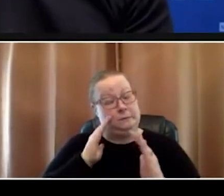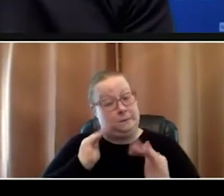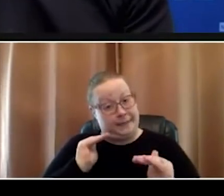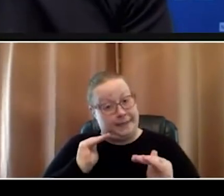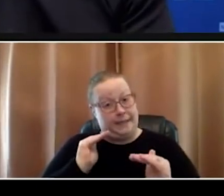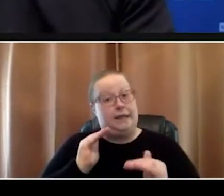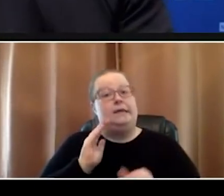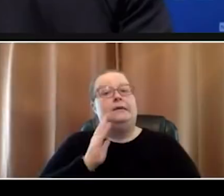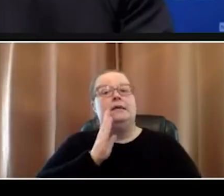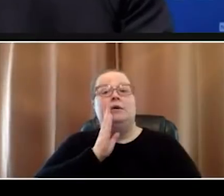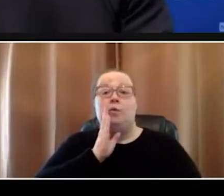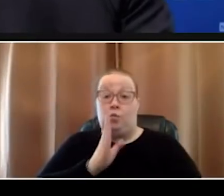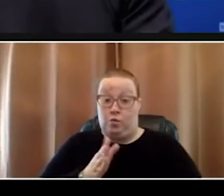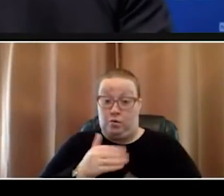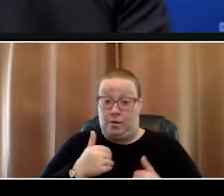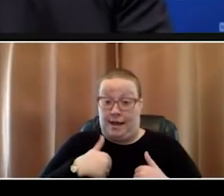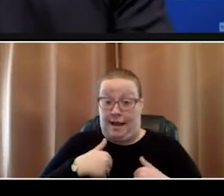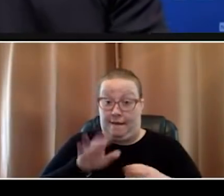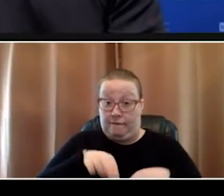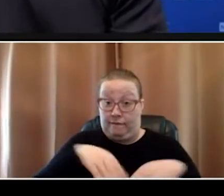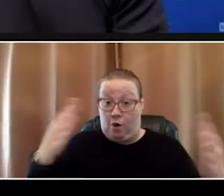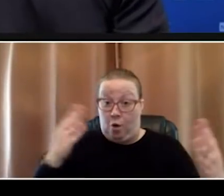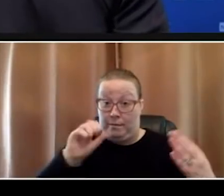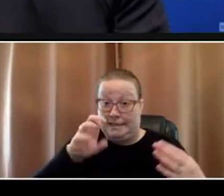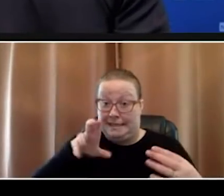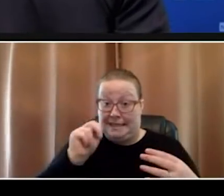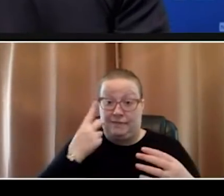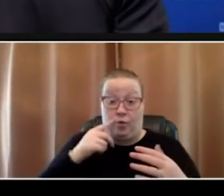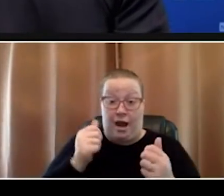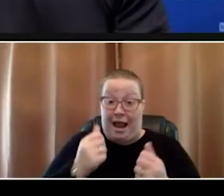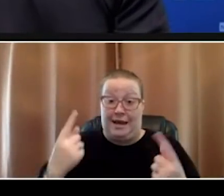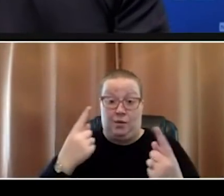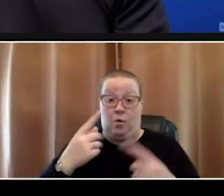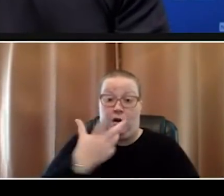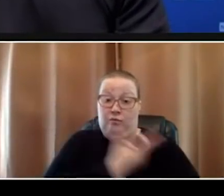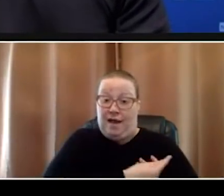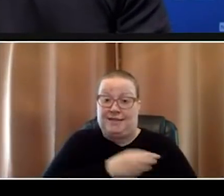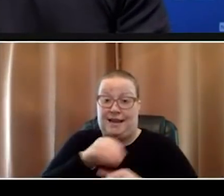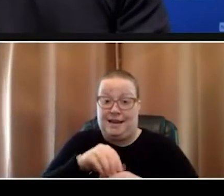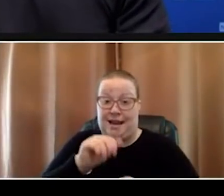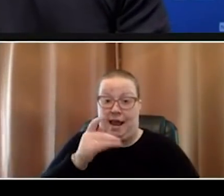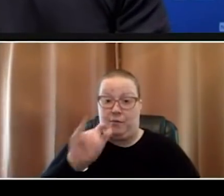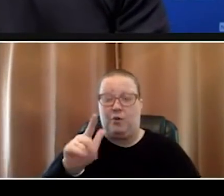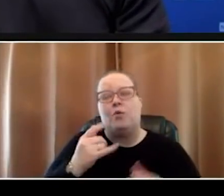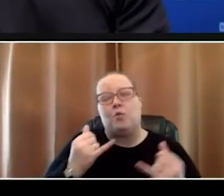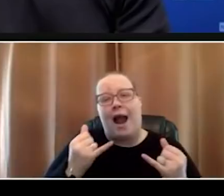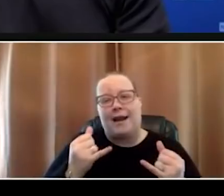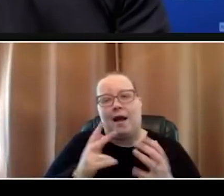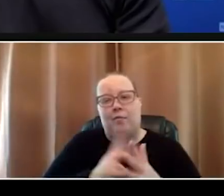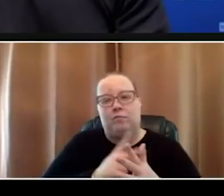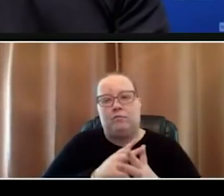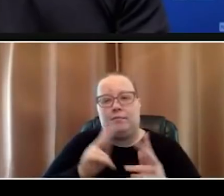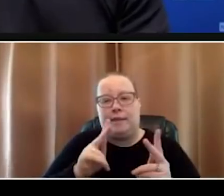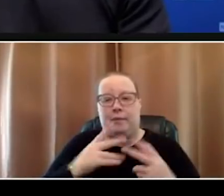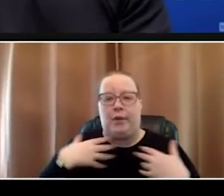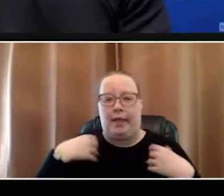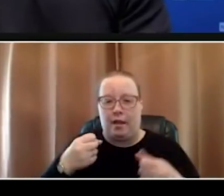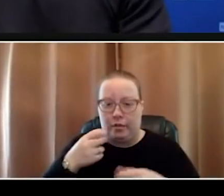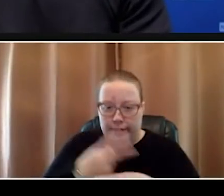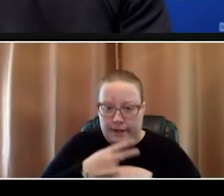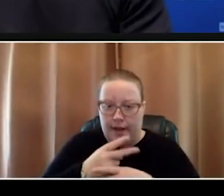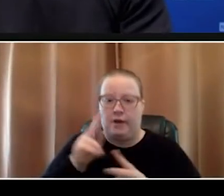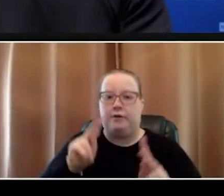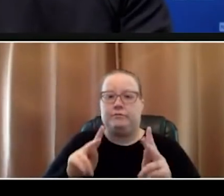open season that anybody can get vaccinated starting in April. You have the priorities that are getting vaccinated now, healthcare providers,